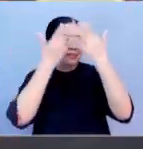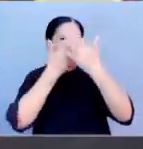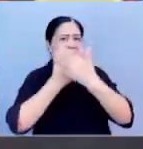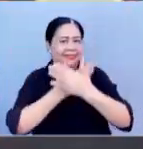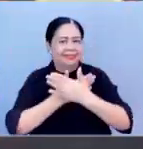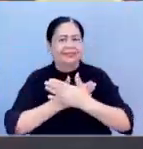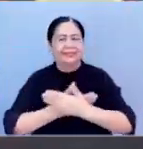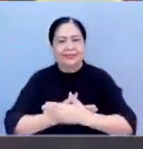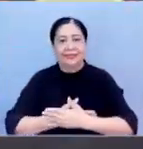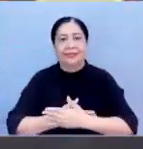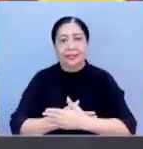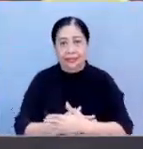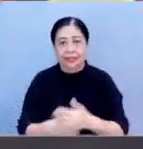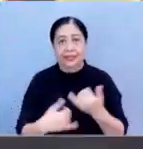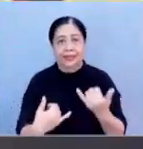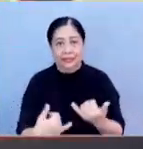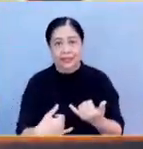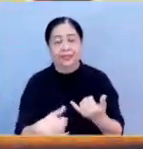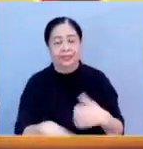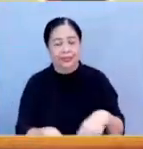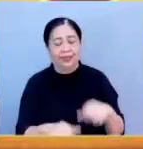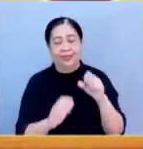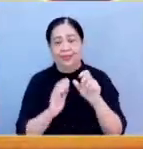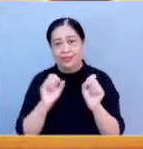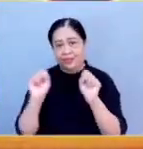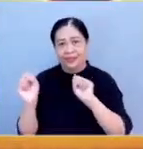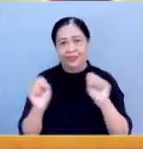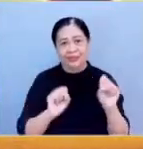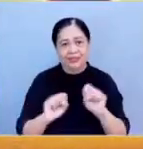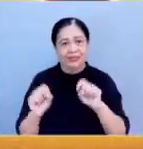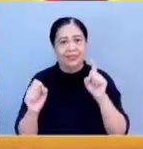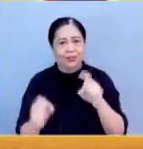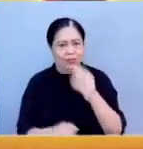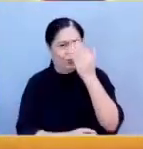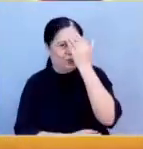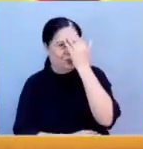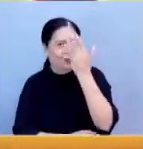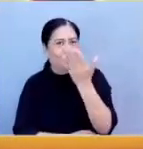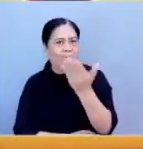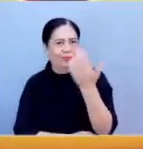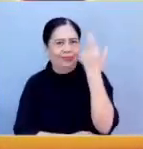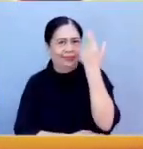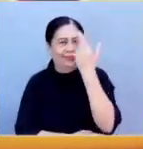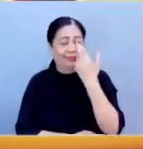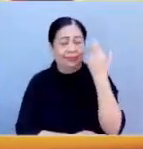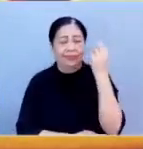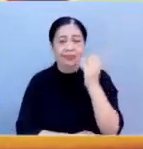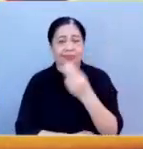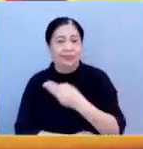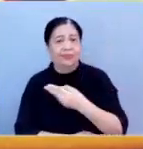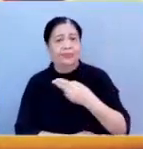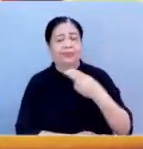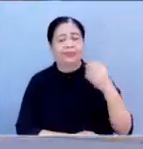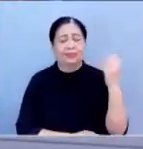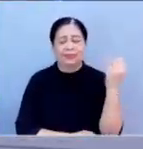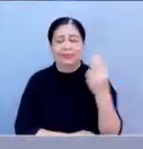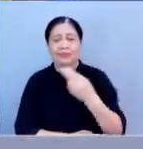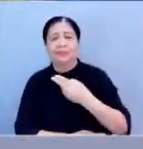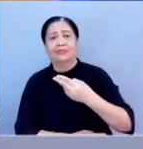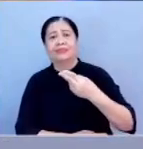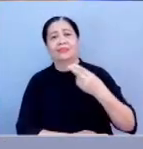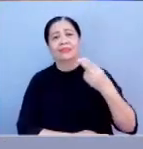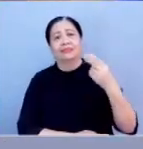night. 'Tis the season, you know the reason. Oh, oh,